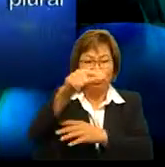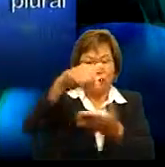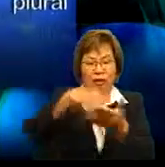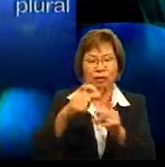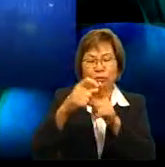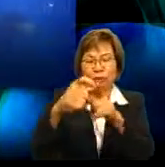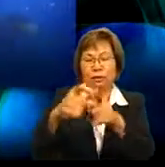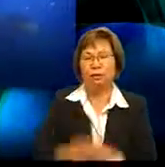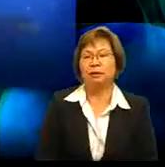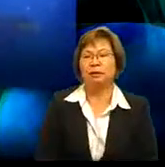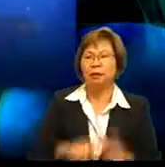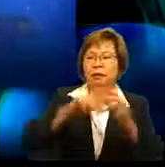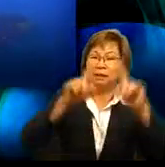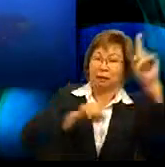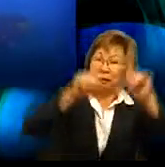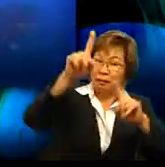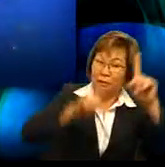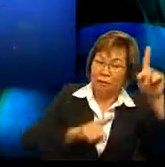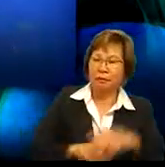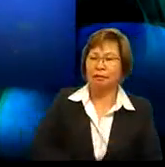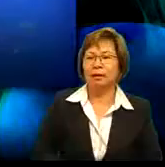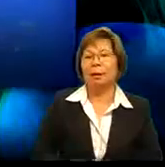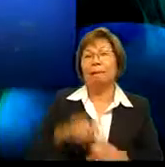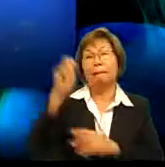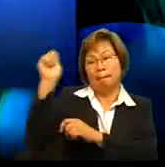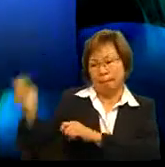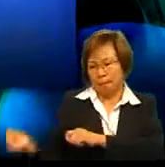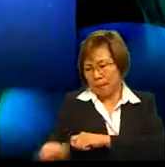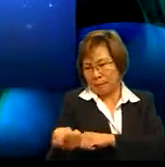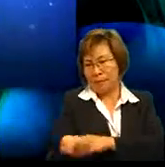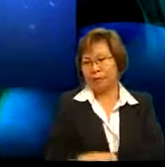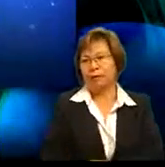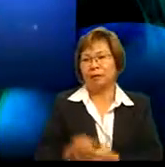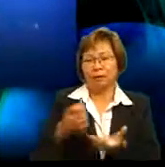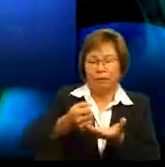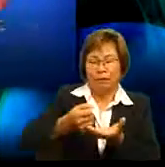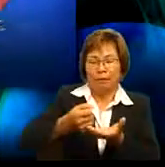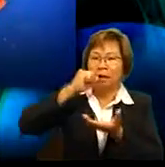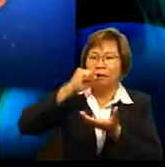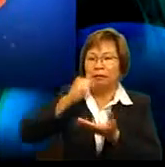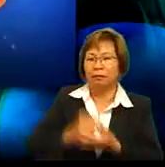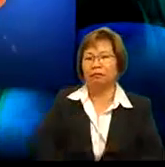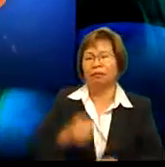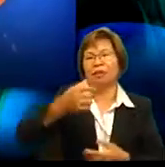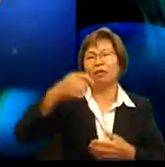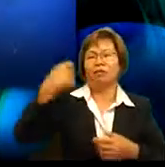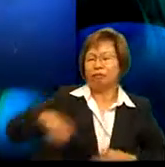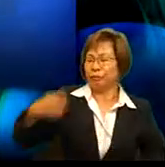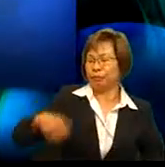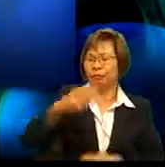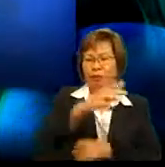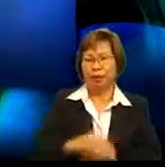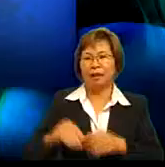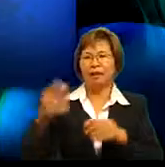these words: star, bat, mug, fan,